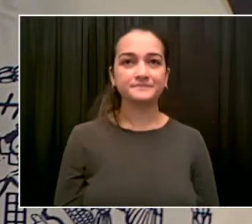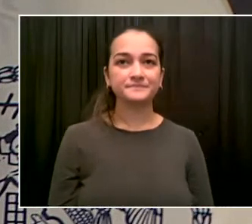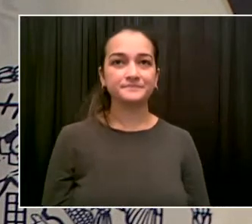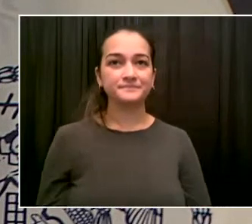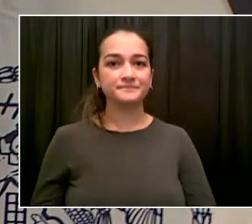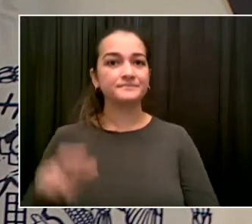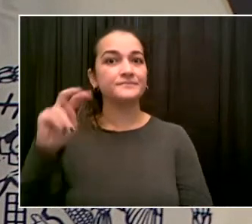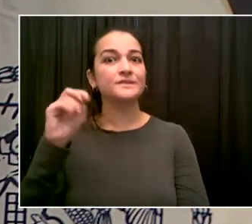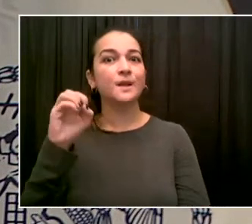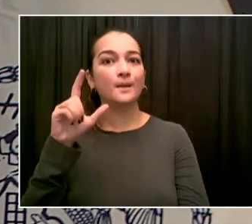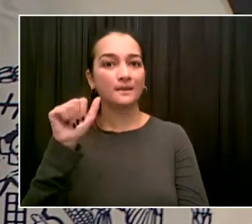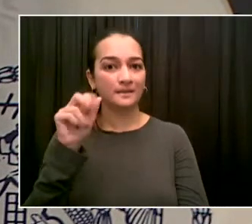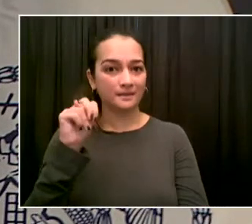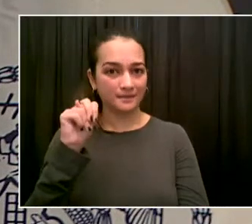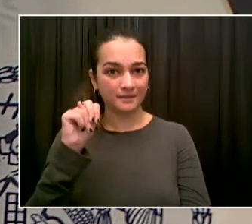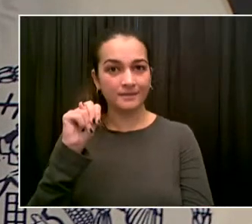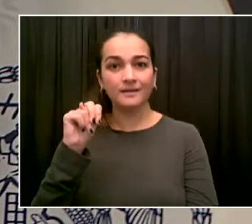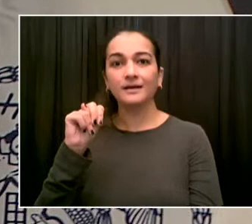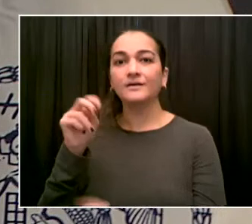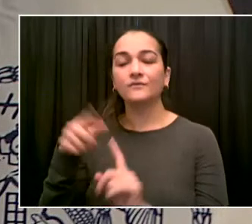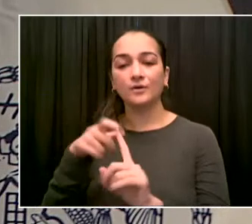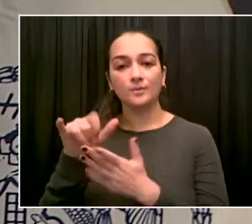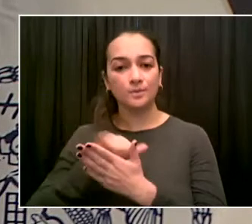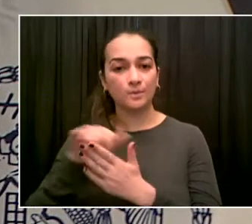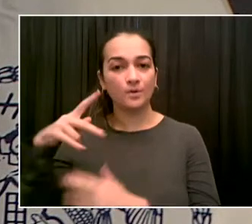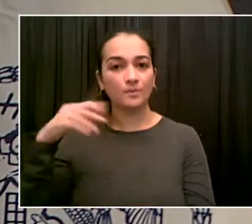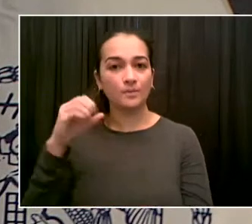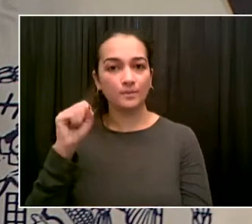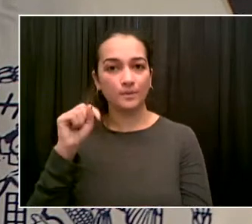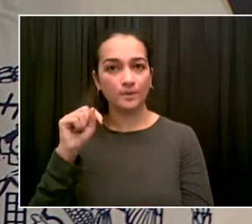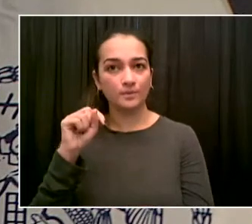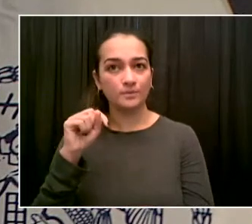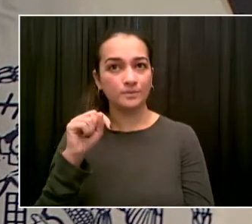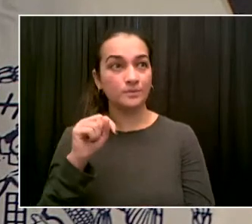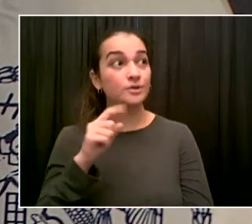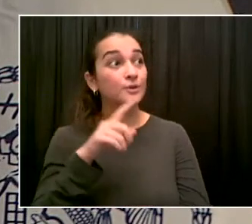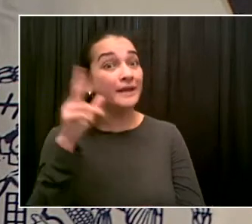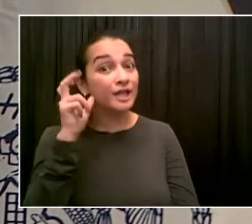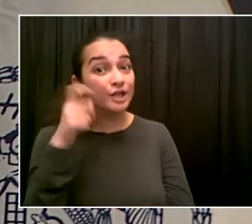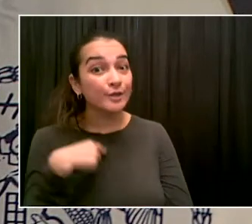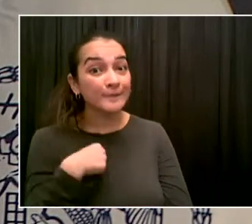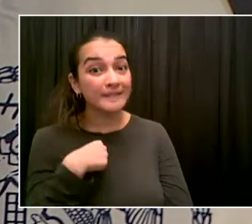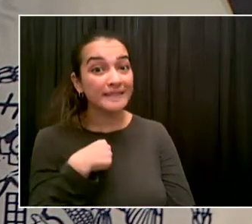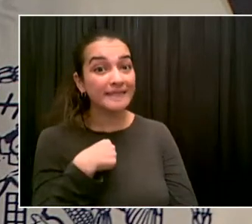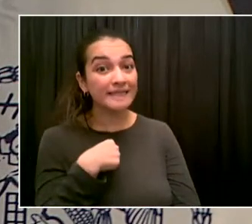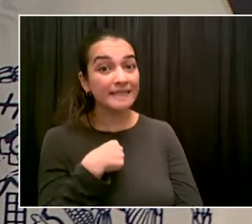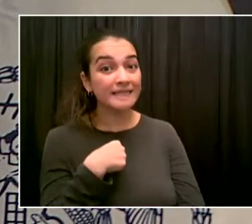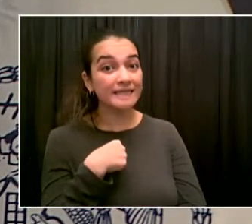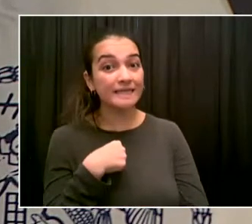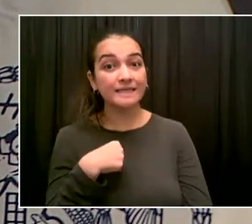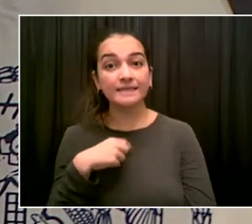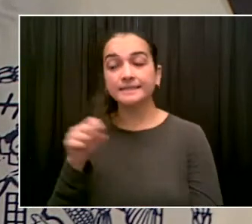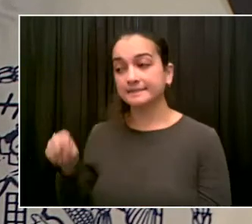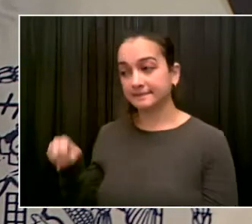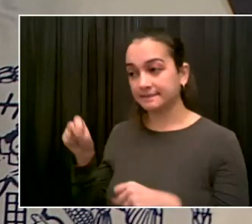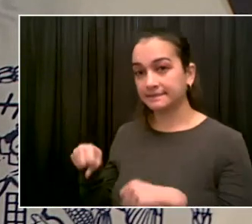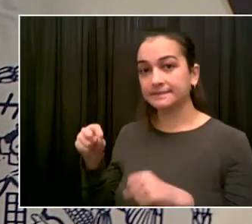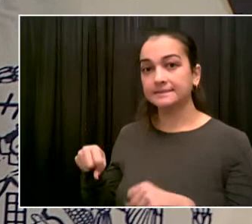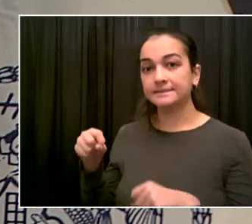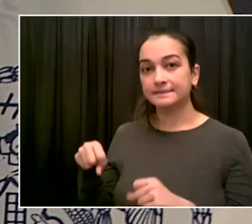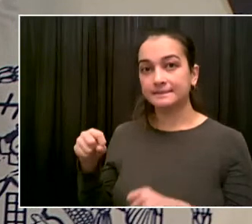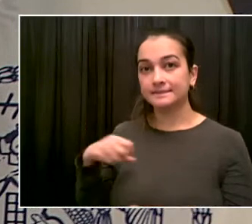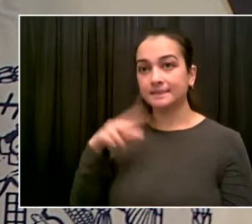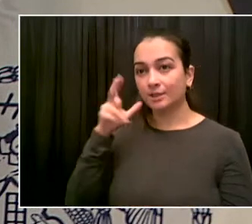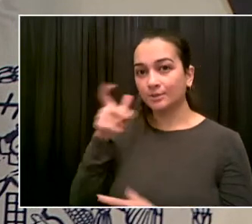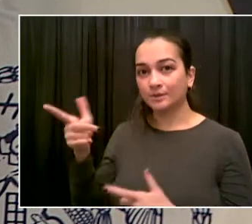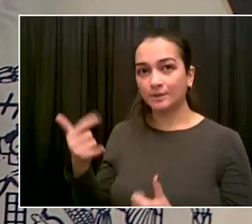doing? I'm well, Mr. Mayor. Really wish we could do these in person so they weren't constantly beset by technical glitches. First of all,